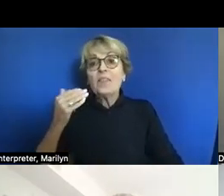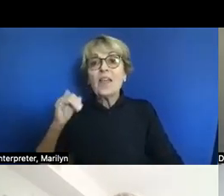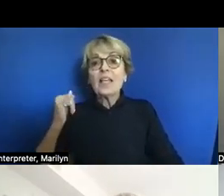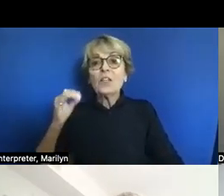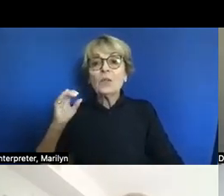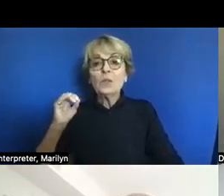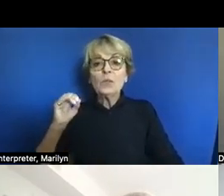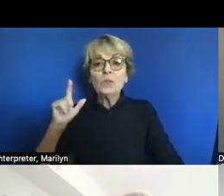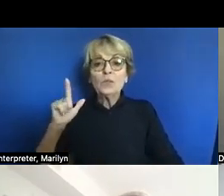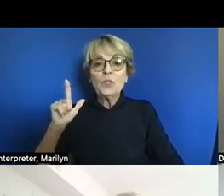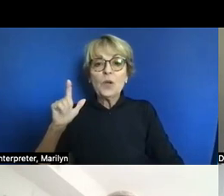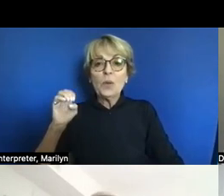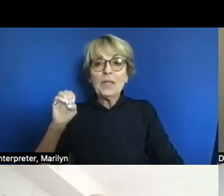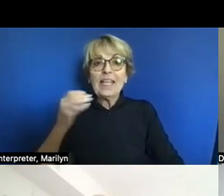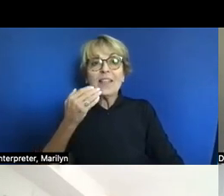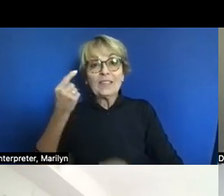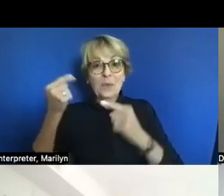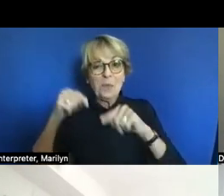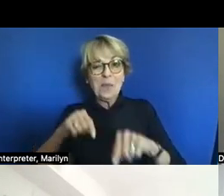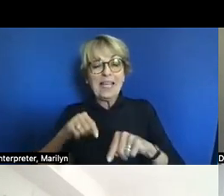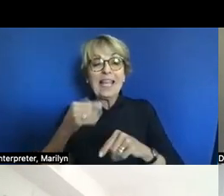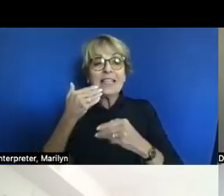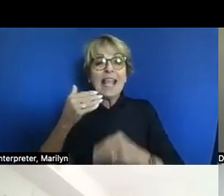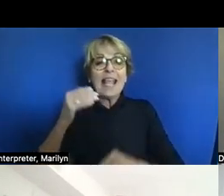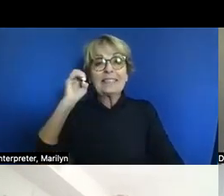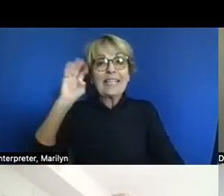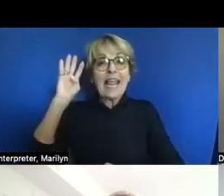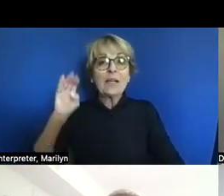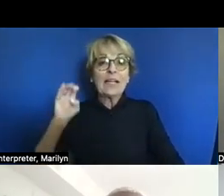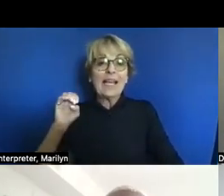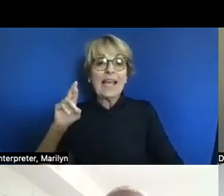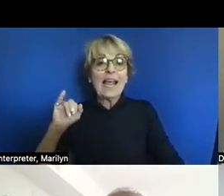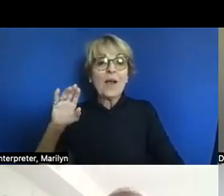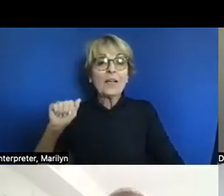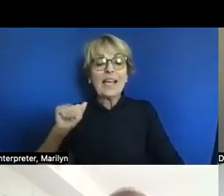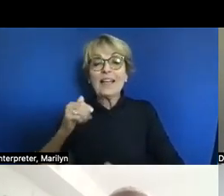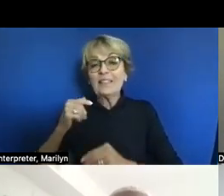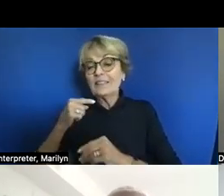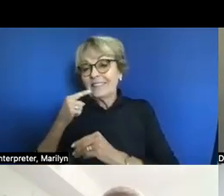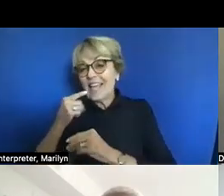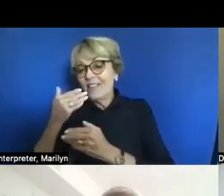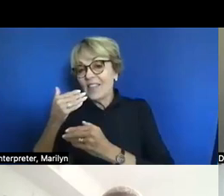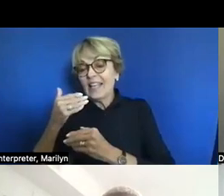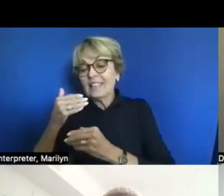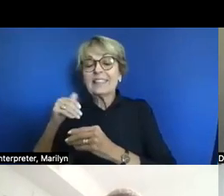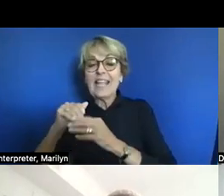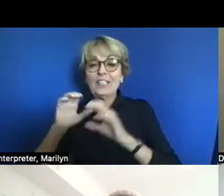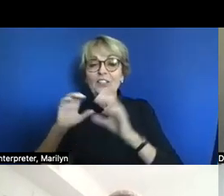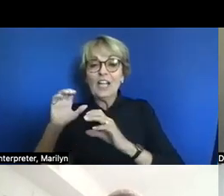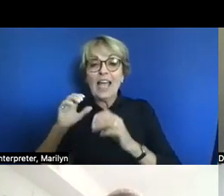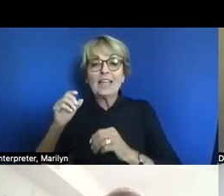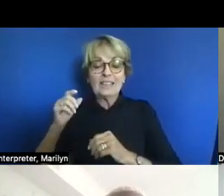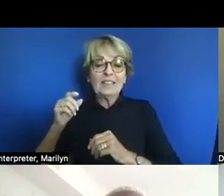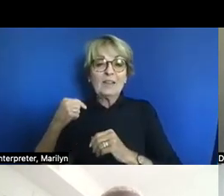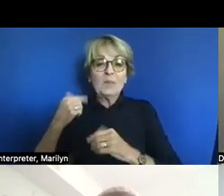here. And yes, thank you, Erica. Erica wrote in the chat, thank you for sharing. It sounds like an exciting set of activities for Art Prize. Yes, we're very excited.